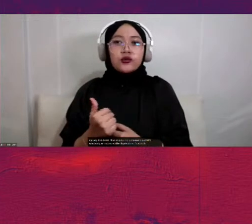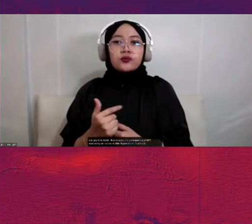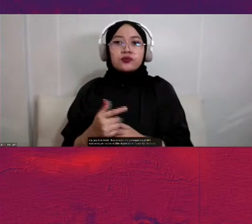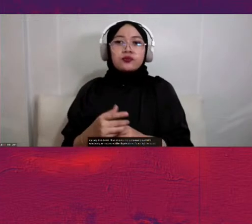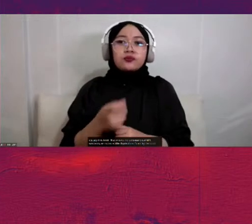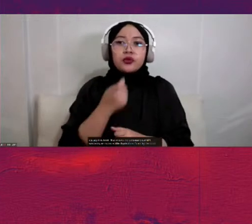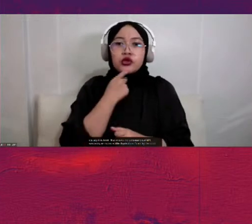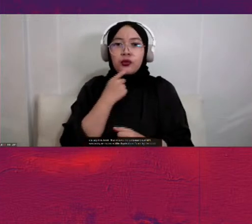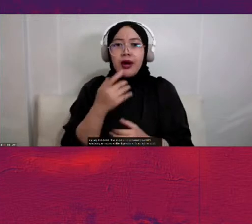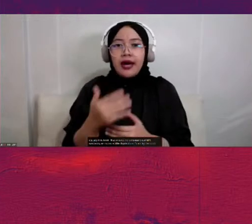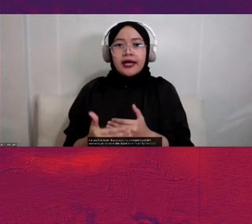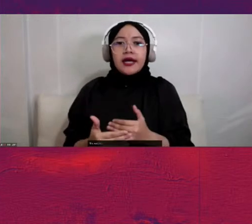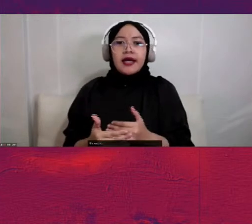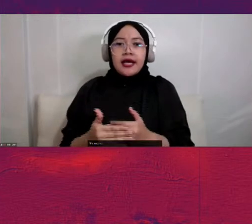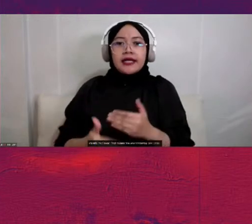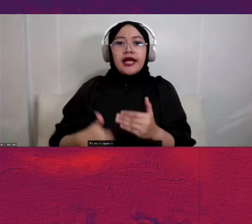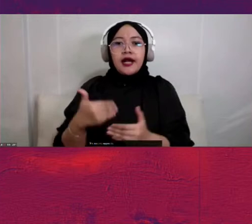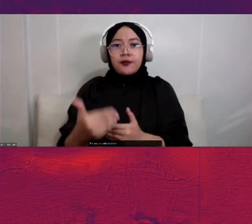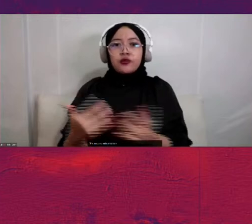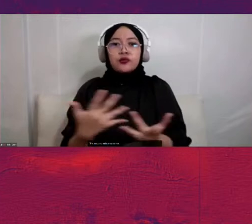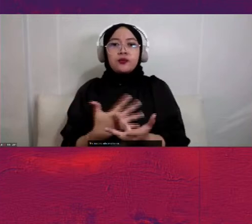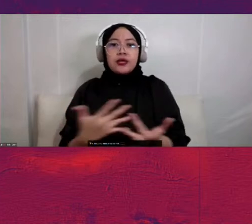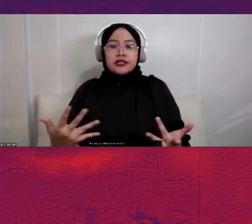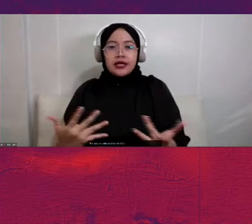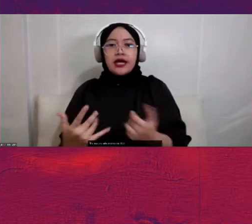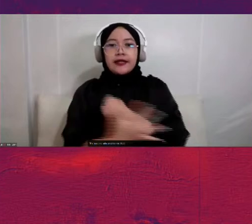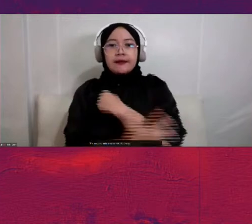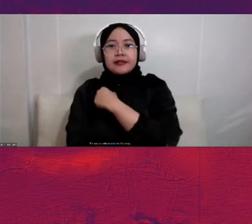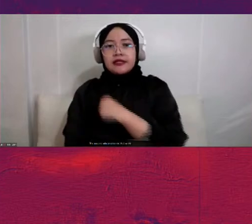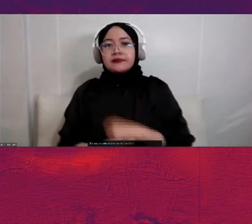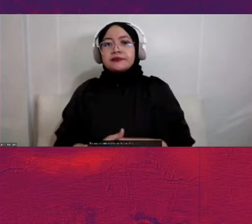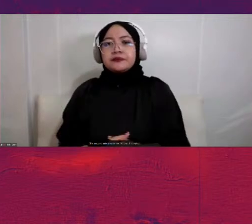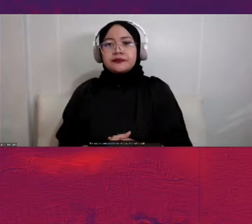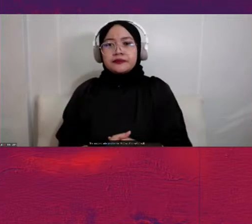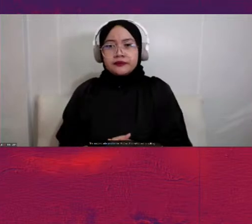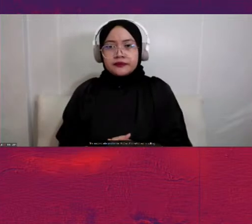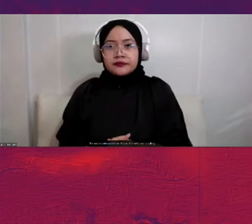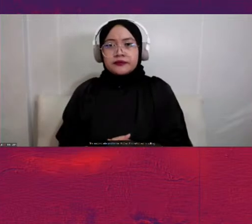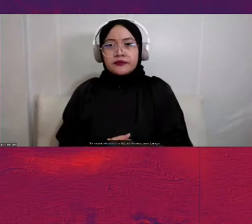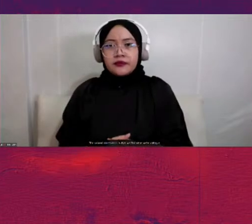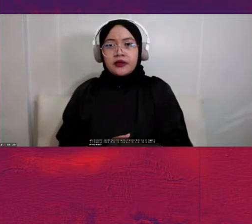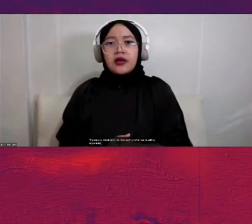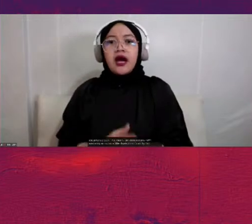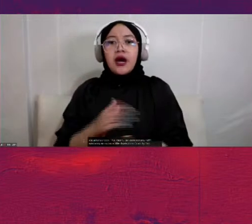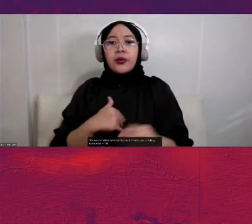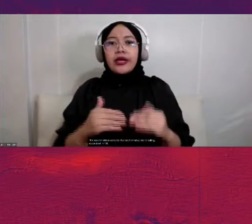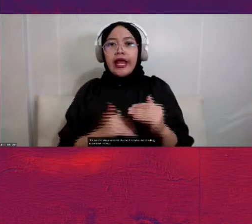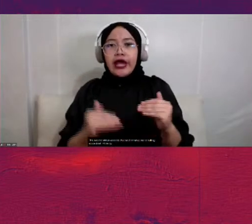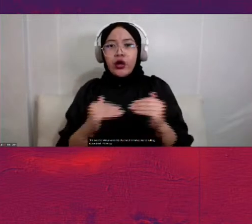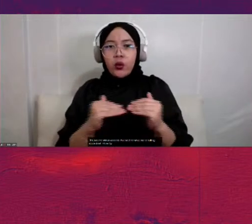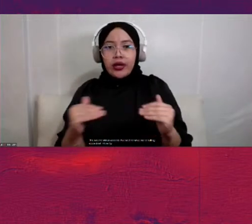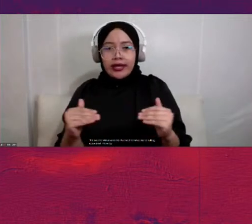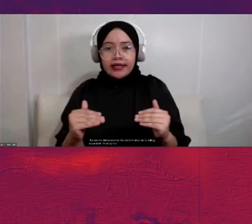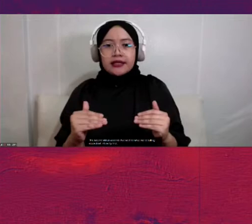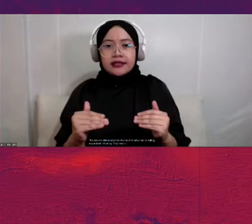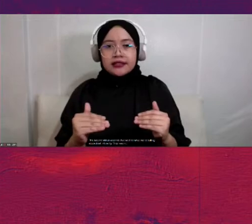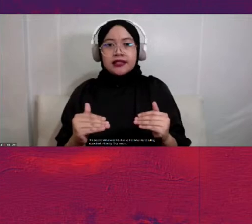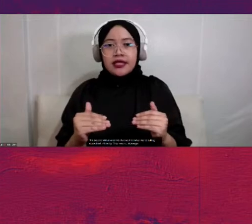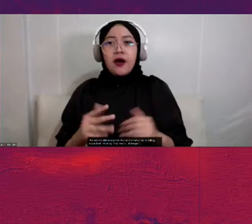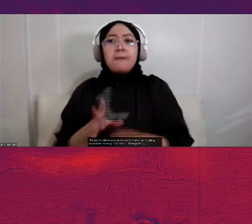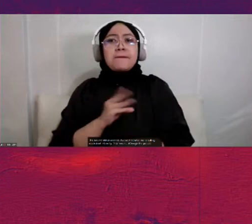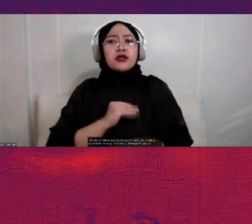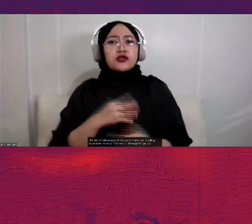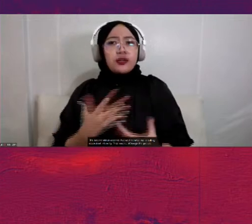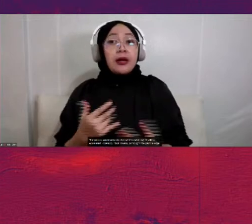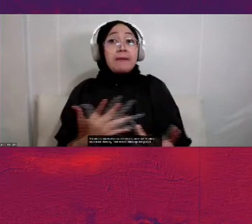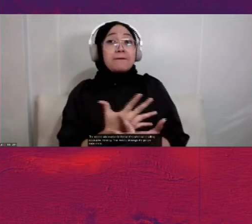poor. The second observation is that we find what we are calling equivalent intensity. That means, although the